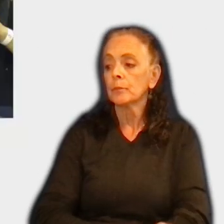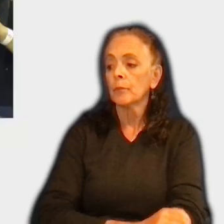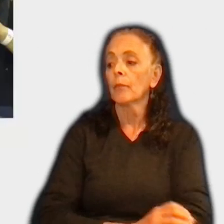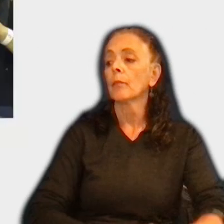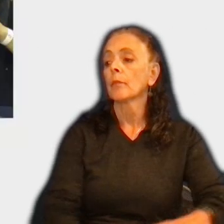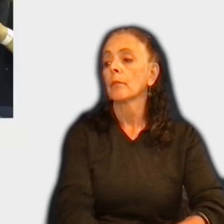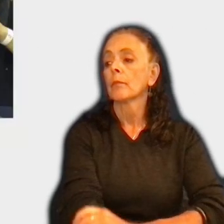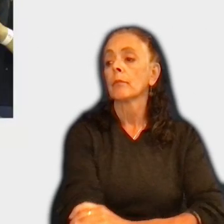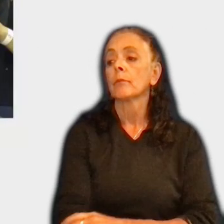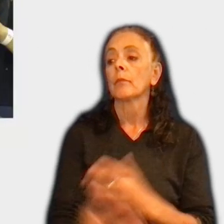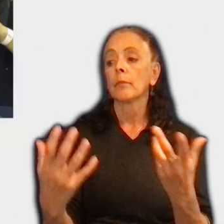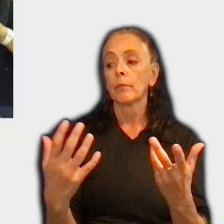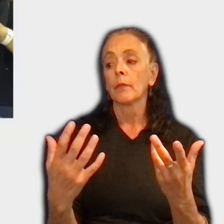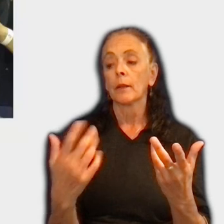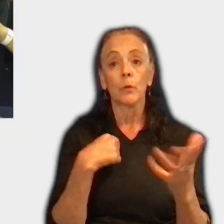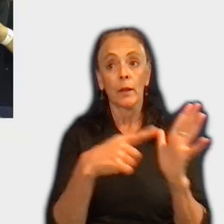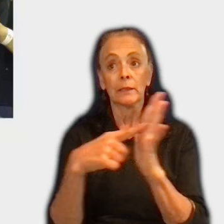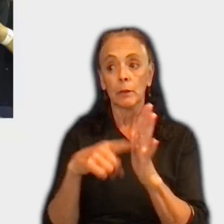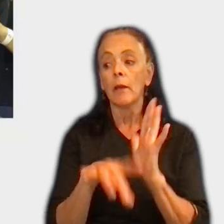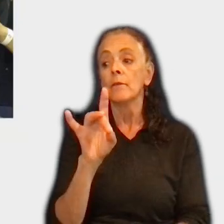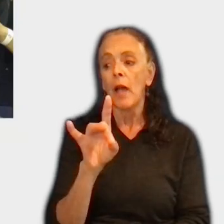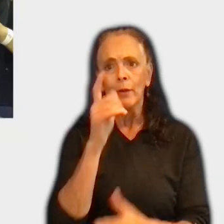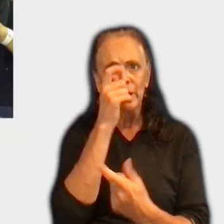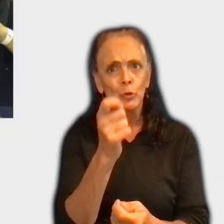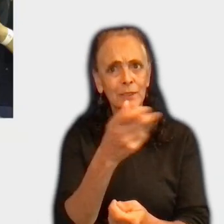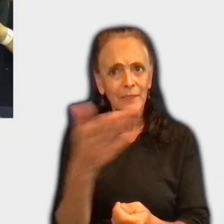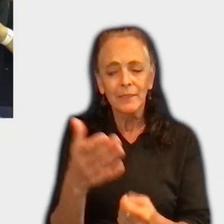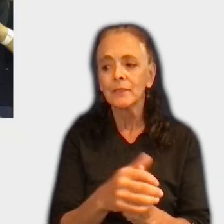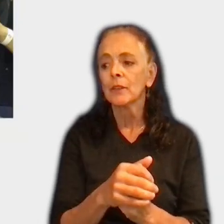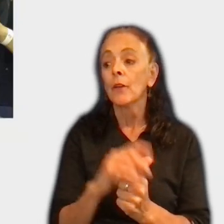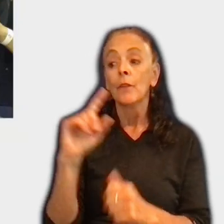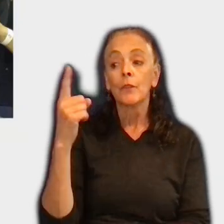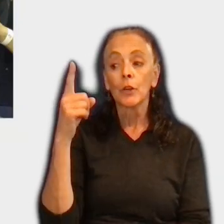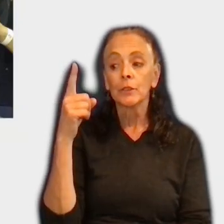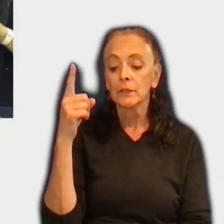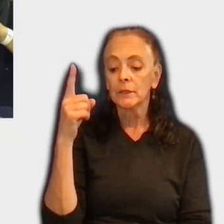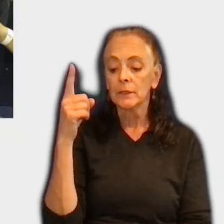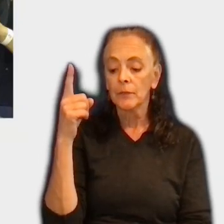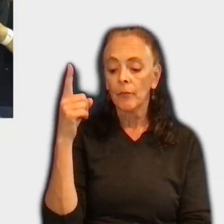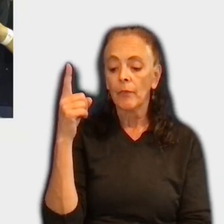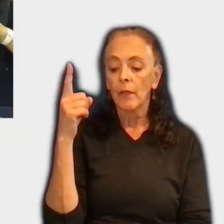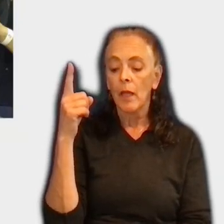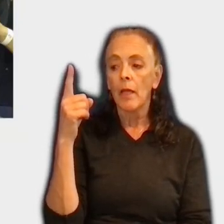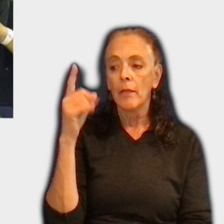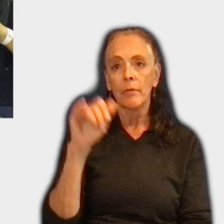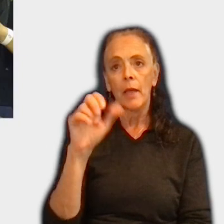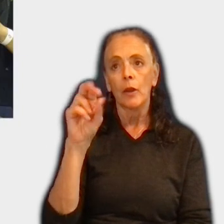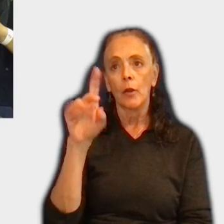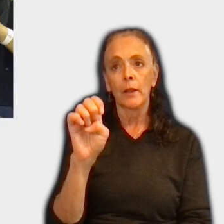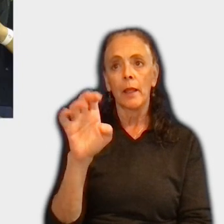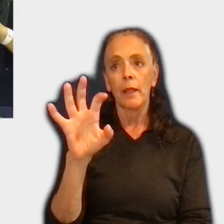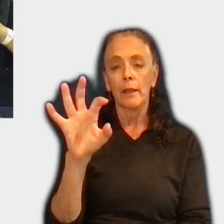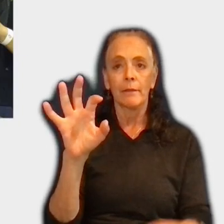and when i made this equation i found really interesting findings like for example the first one uh this arcade format